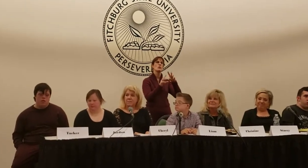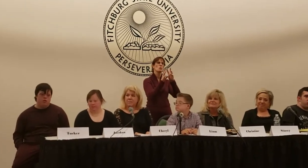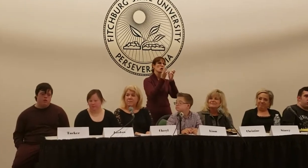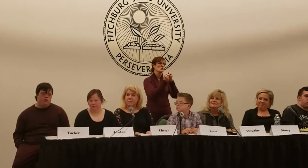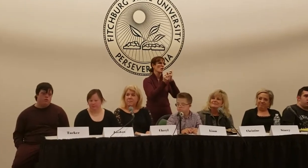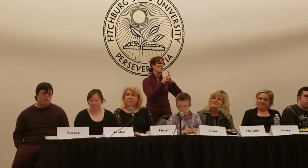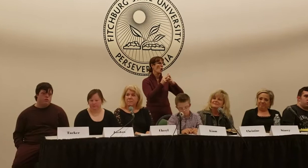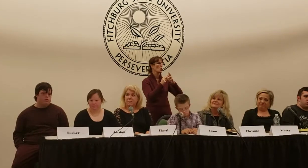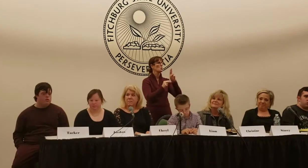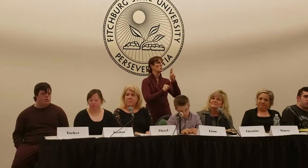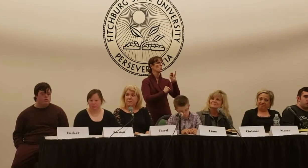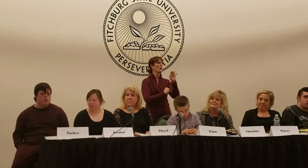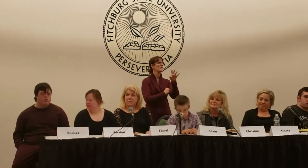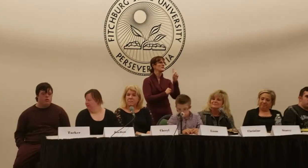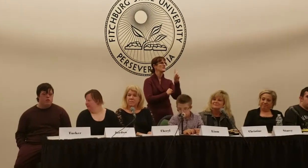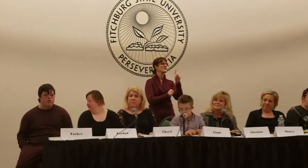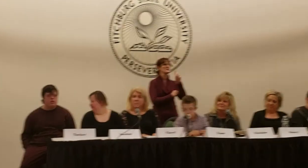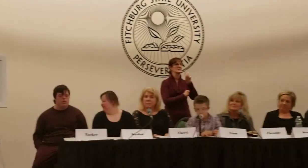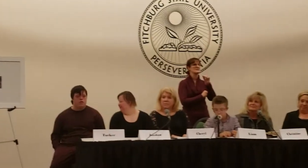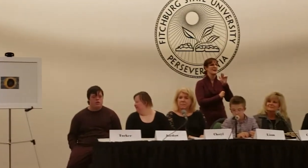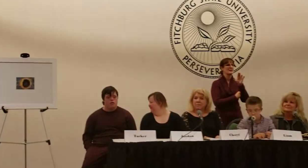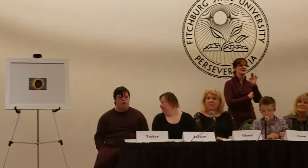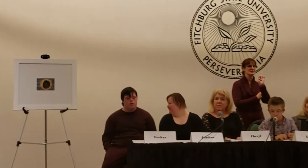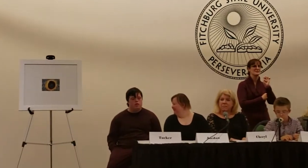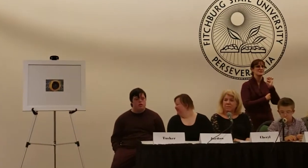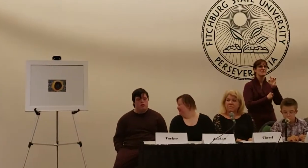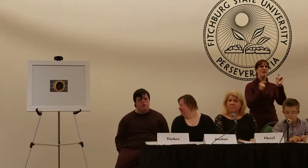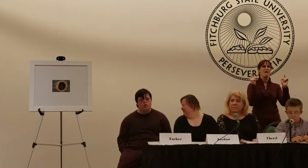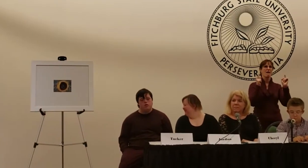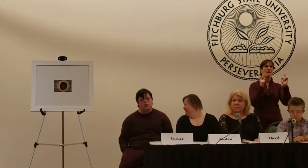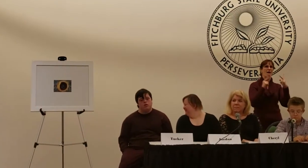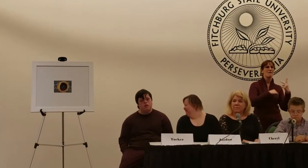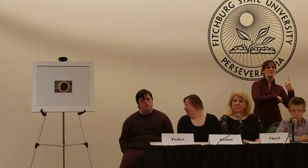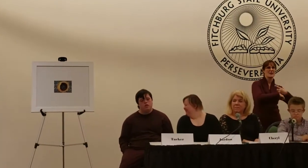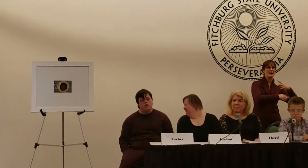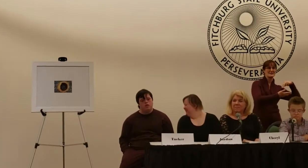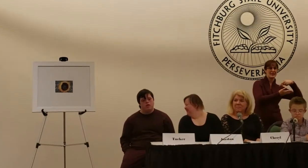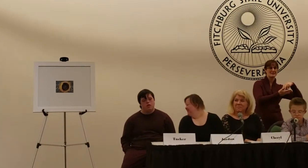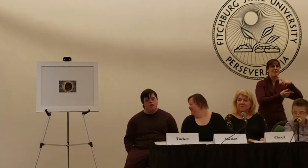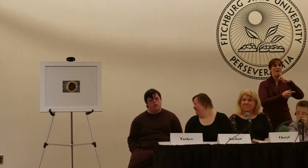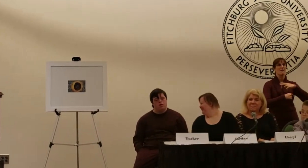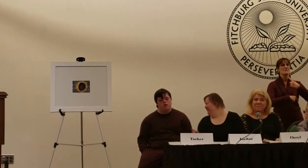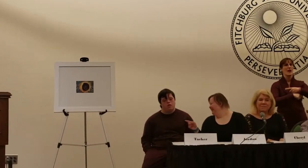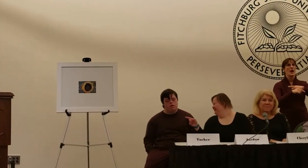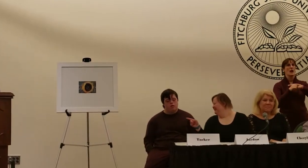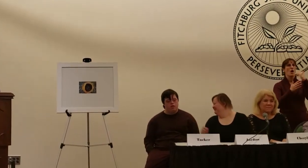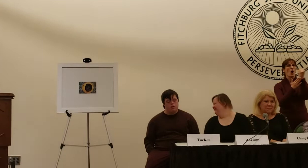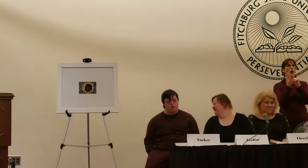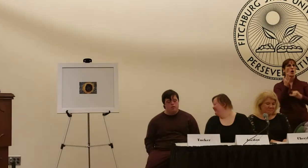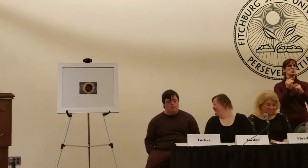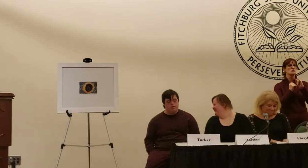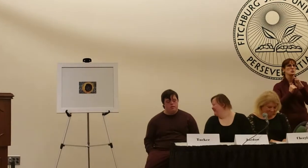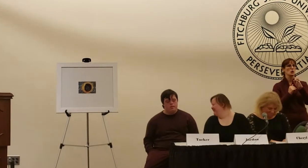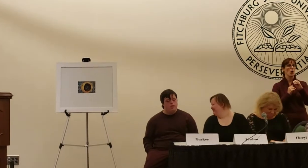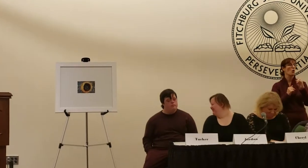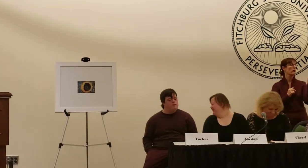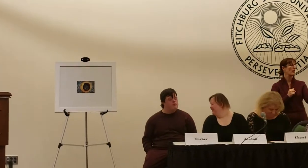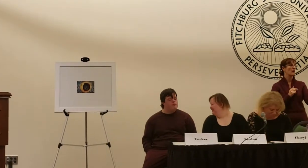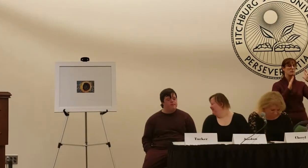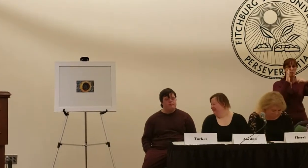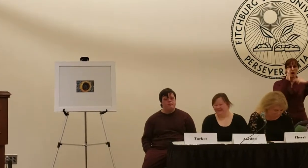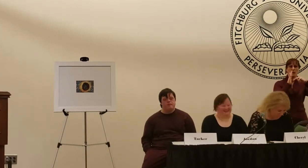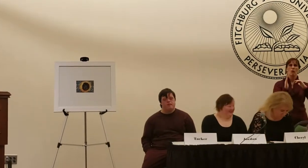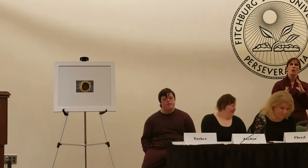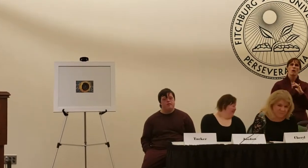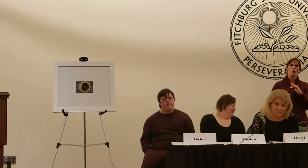day dancing and a half a day in an art studio. The really cool thing about that painting is she was in a studio